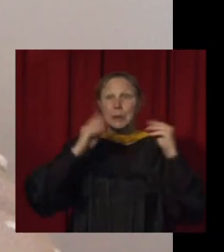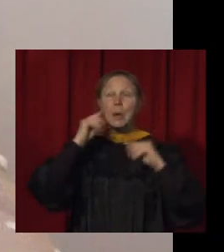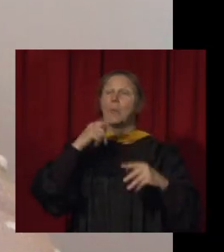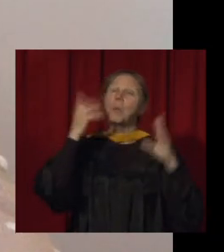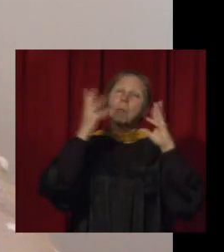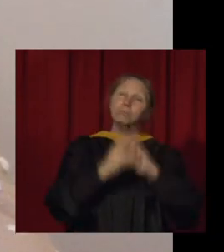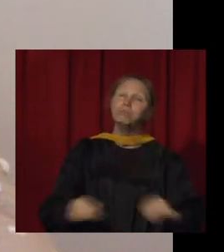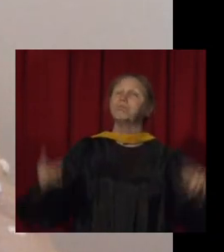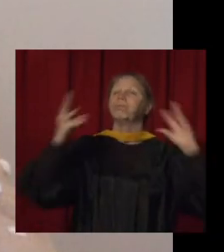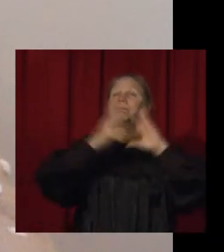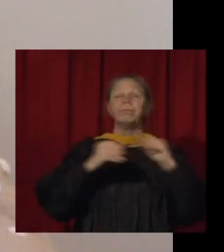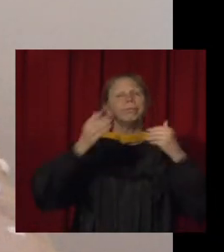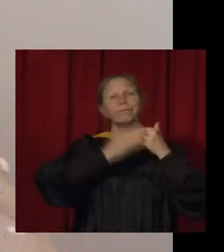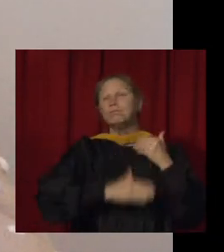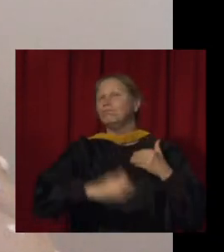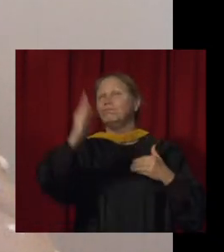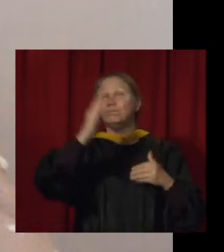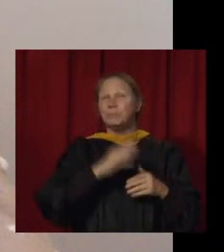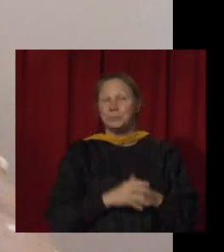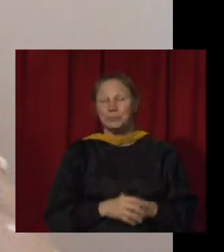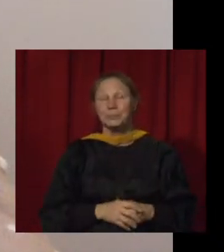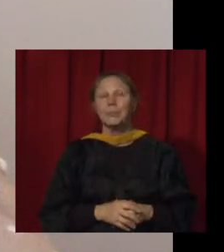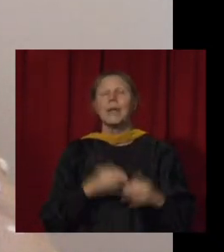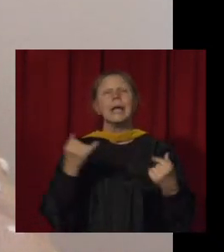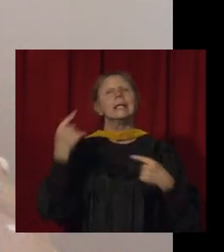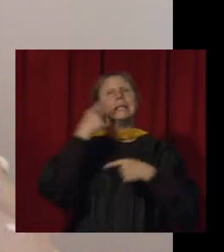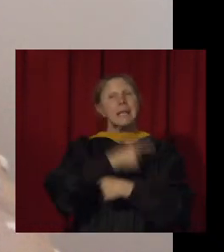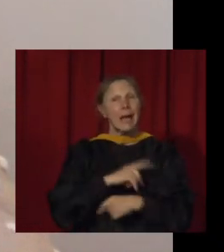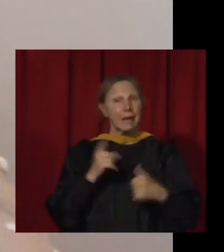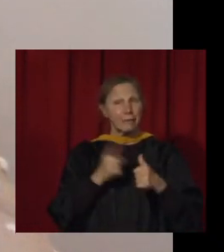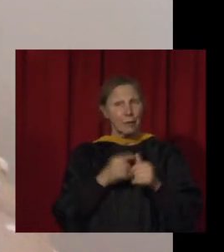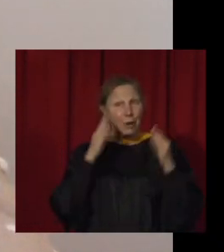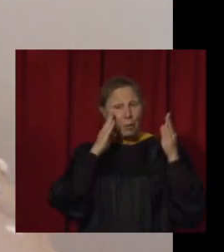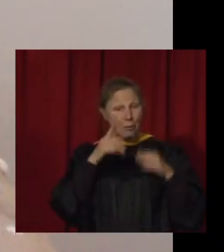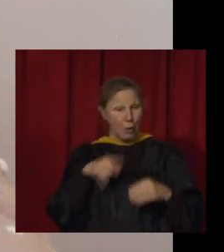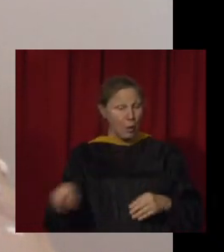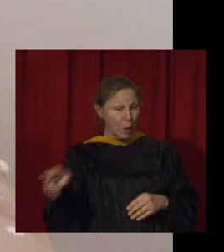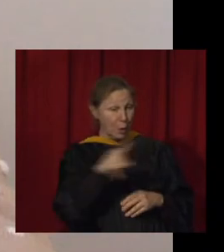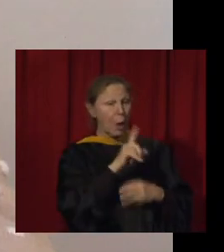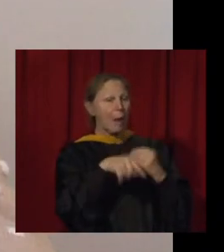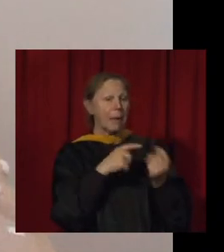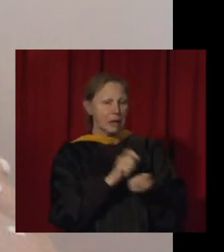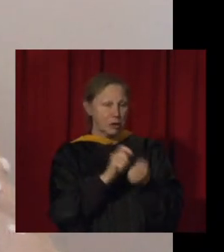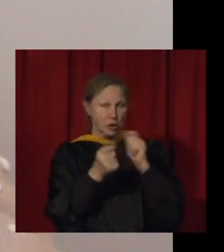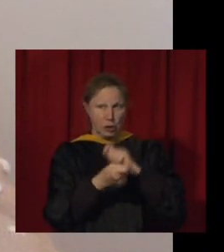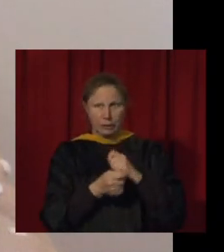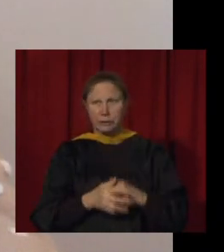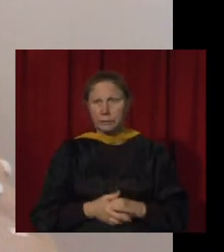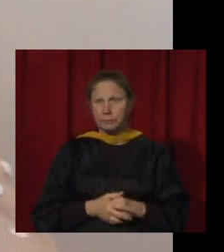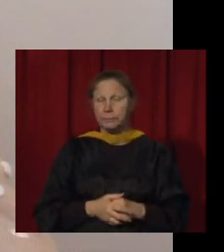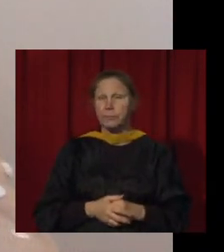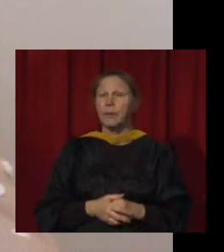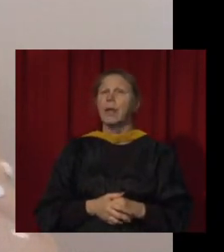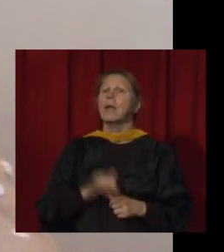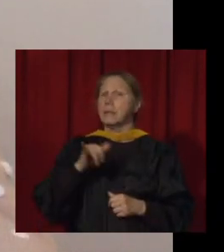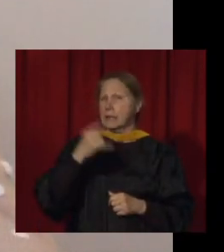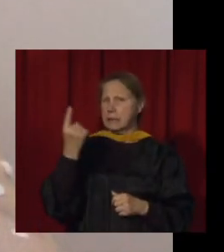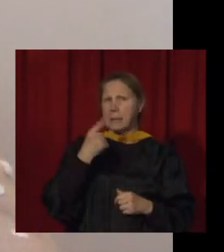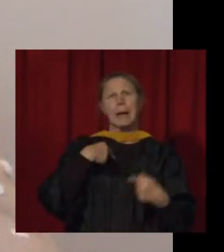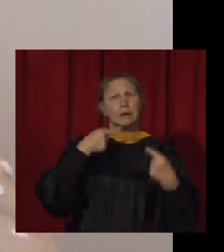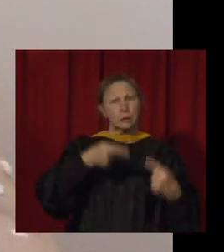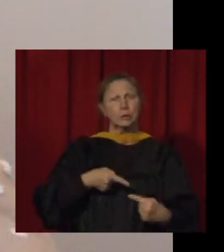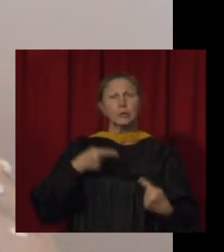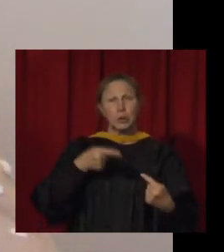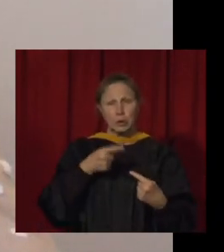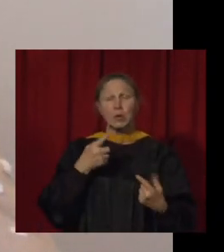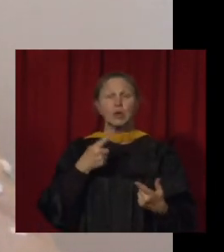tell stories about in the future. Today, I want to talk to all of you about change. This is something that I struggled with,